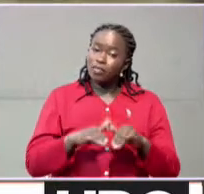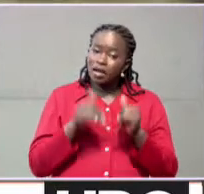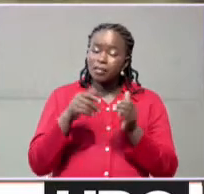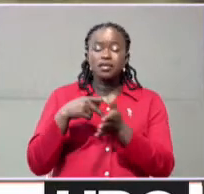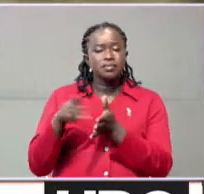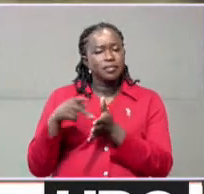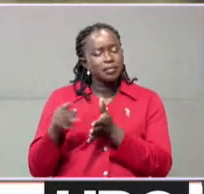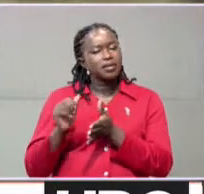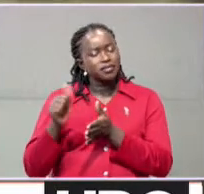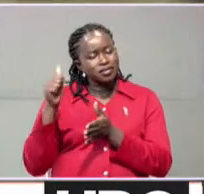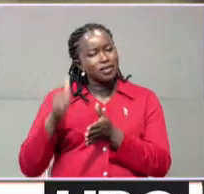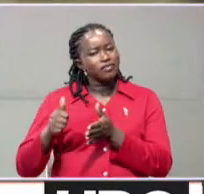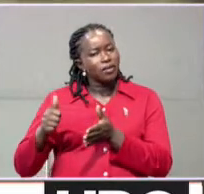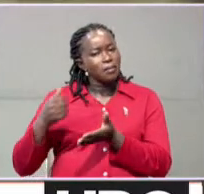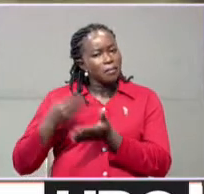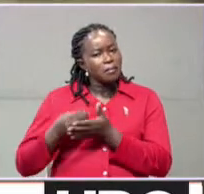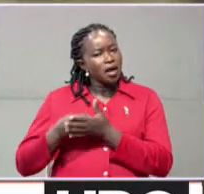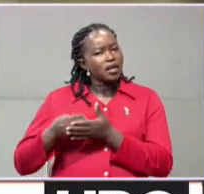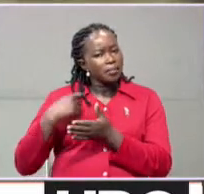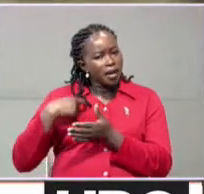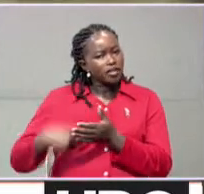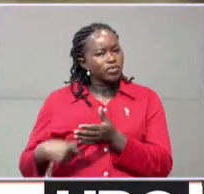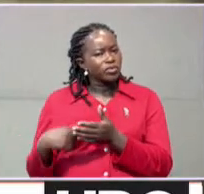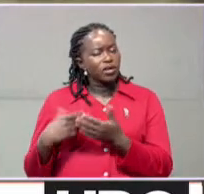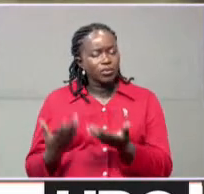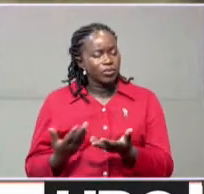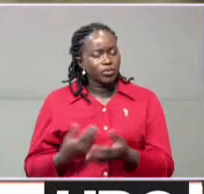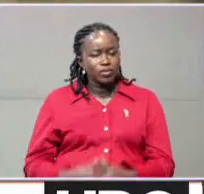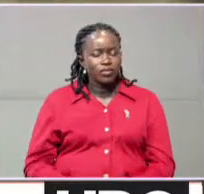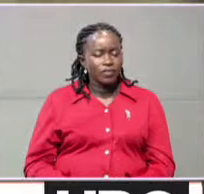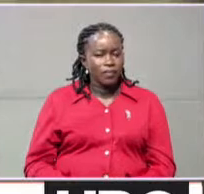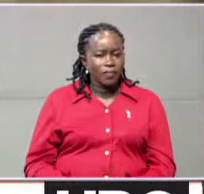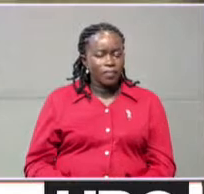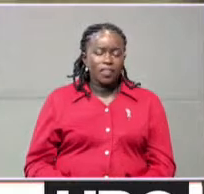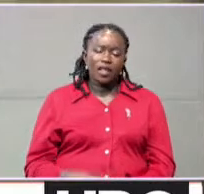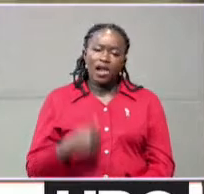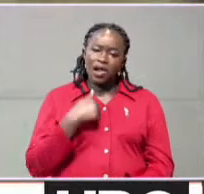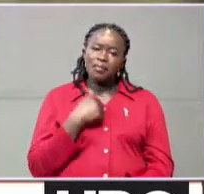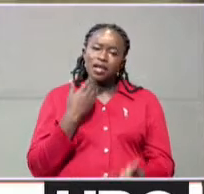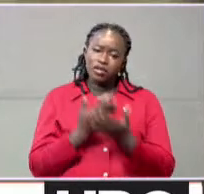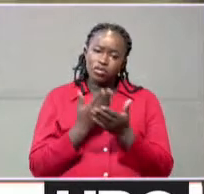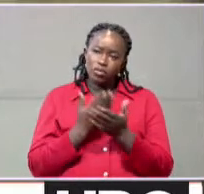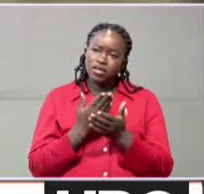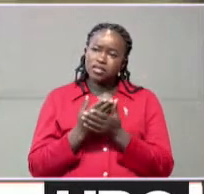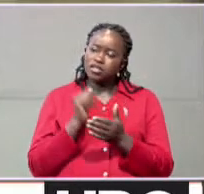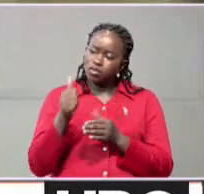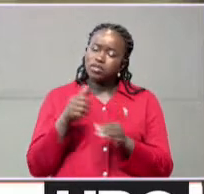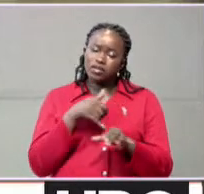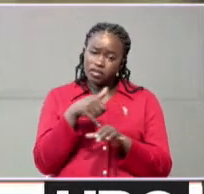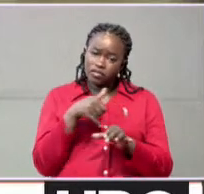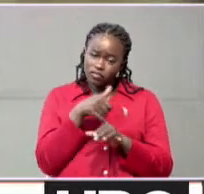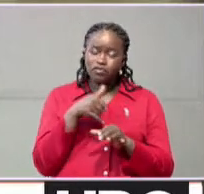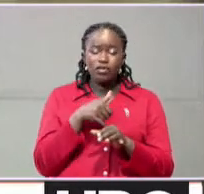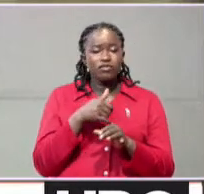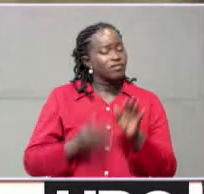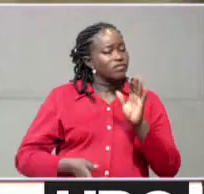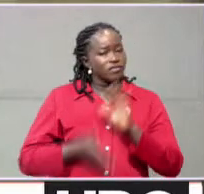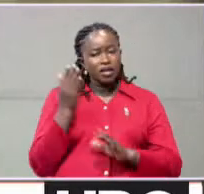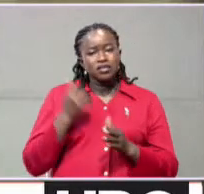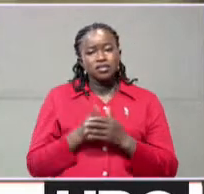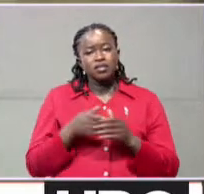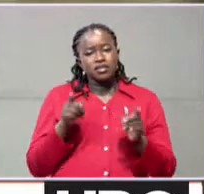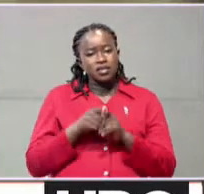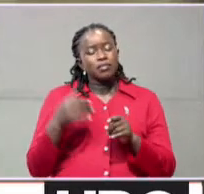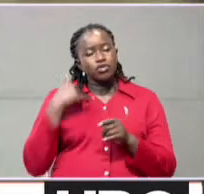medicine purchasing drugs you know so that one i request you intervene right away you call the